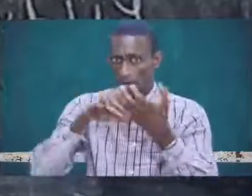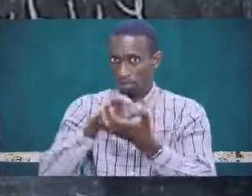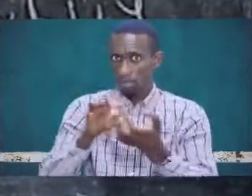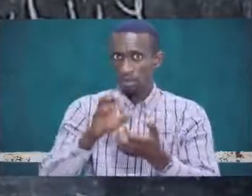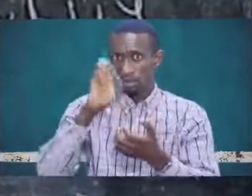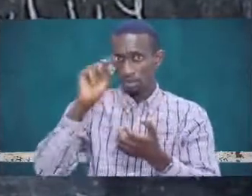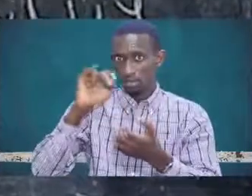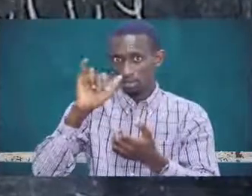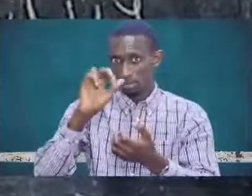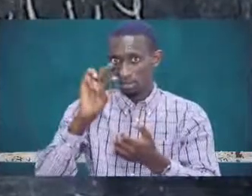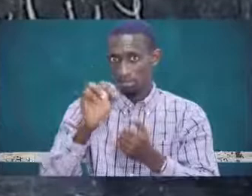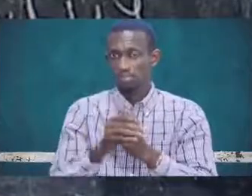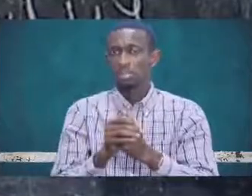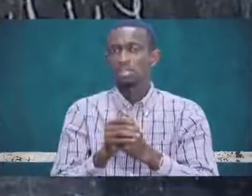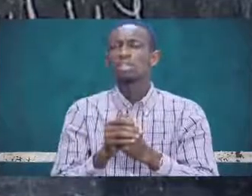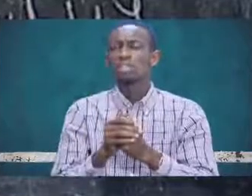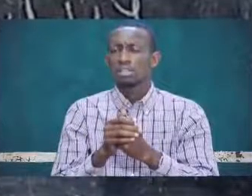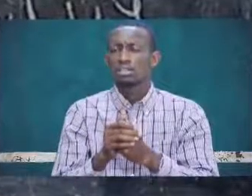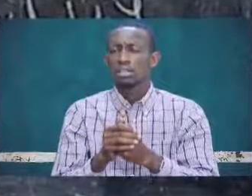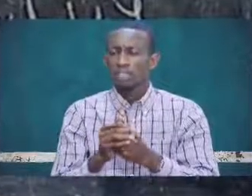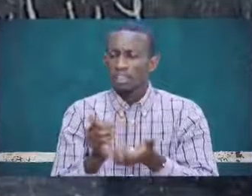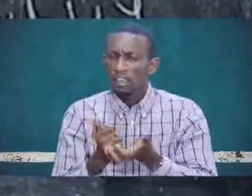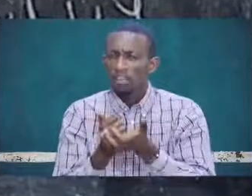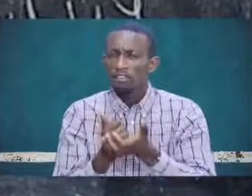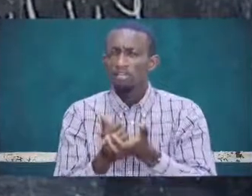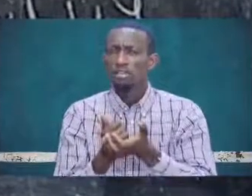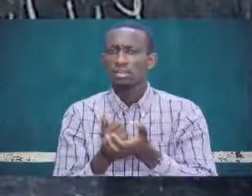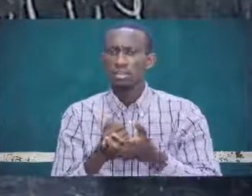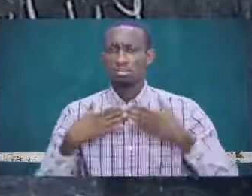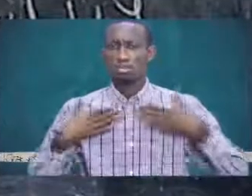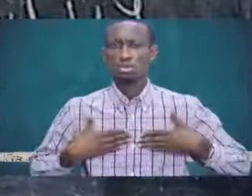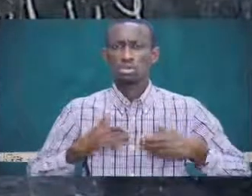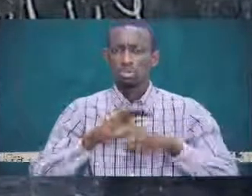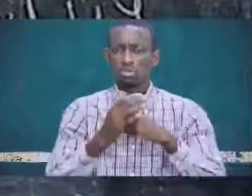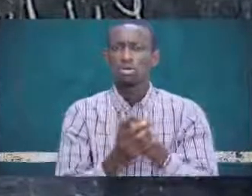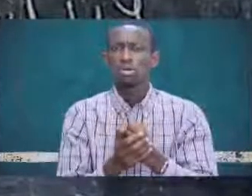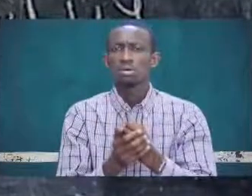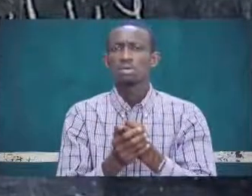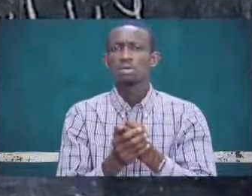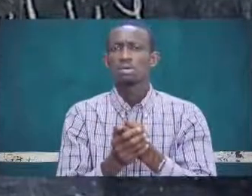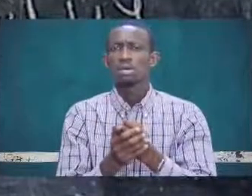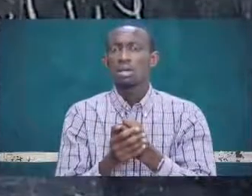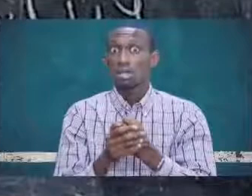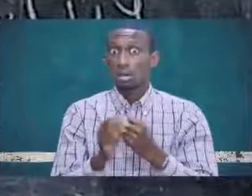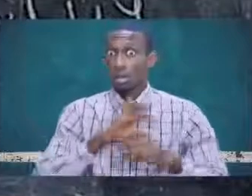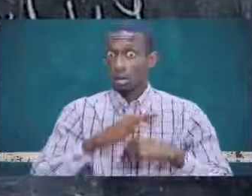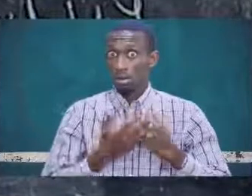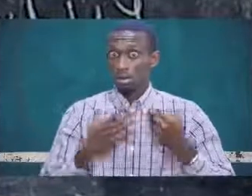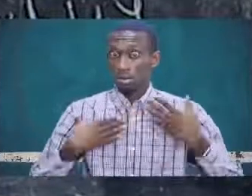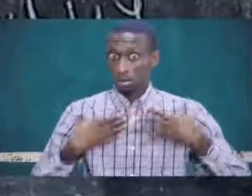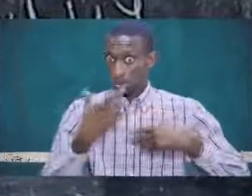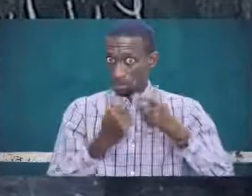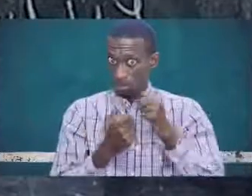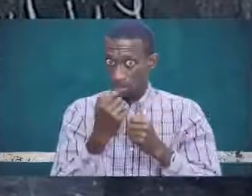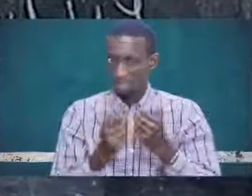by converting a soluble milk protein into insoluble form, which is called casein. Changing a